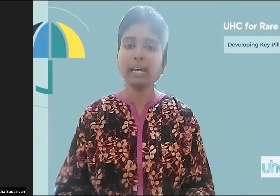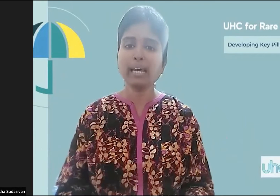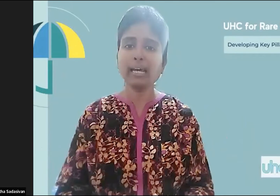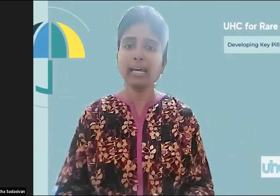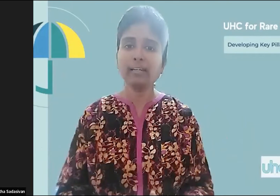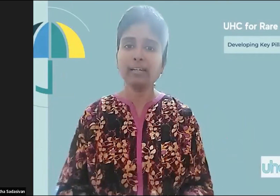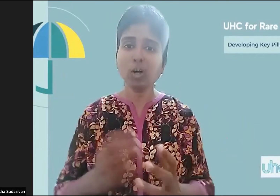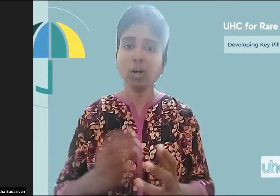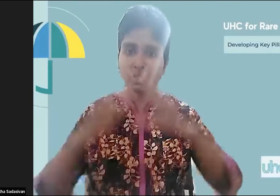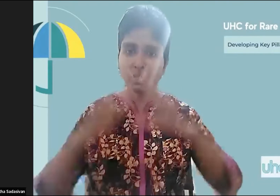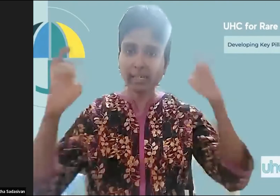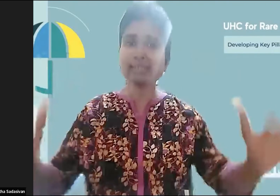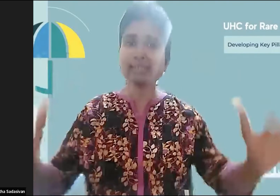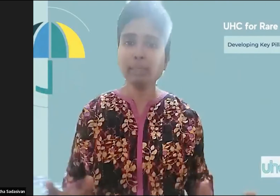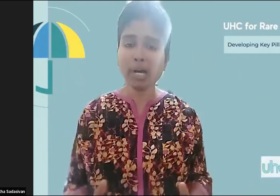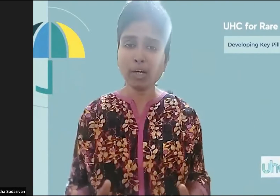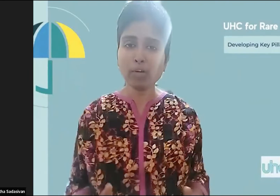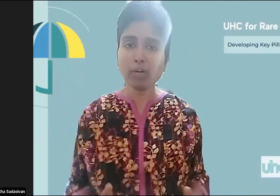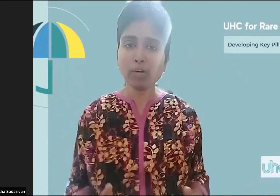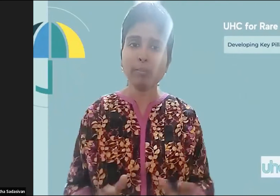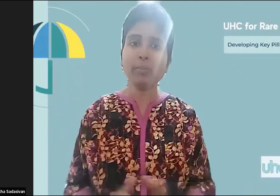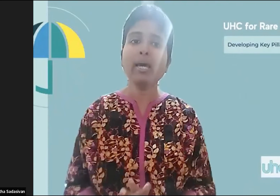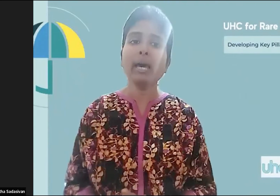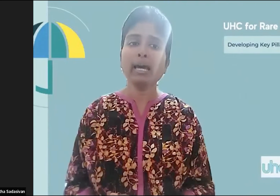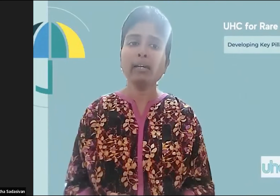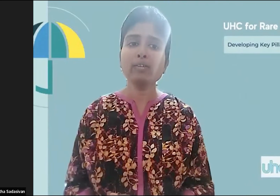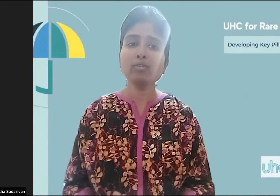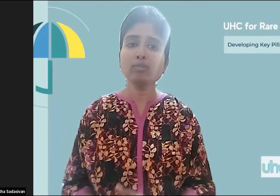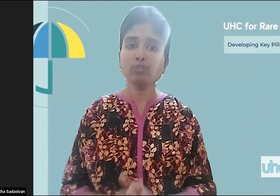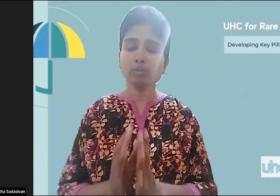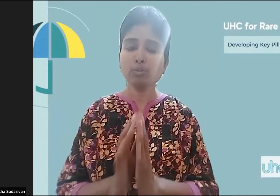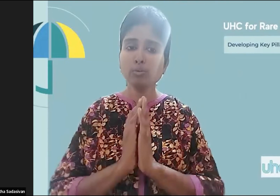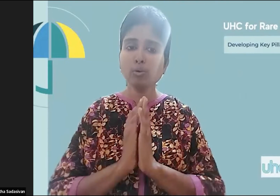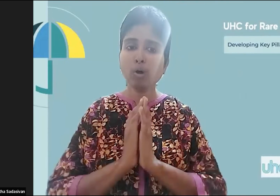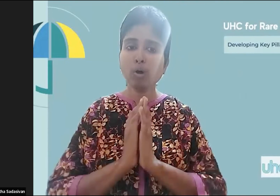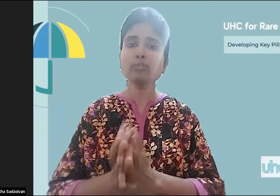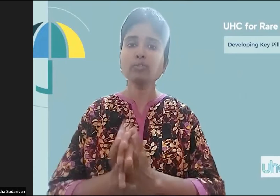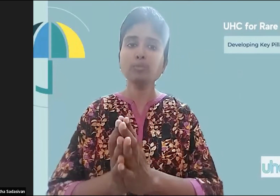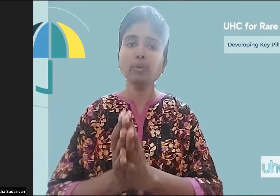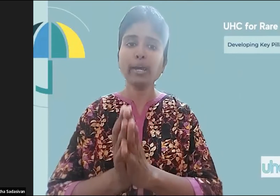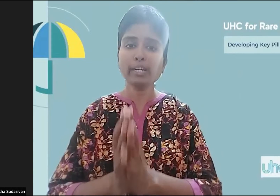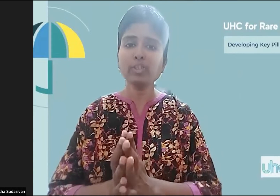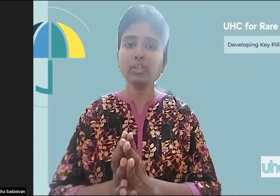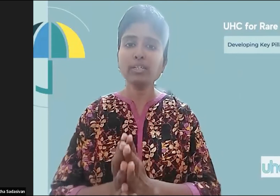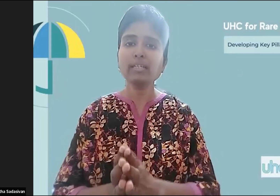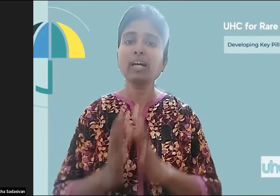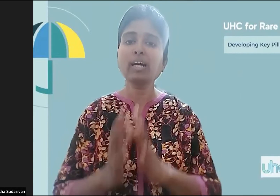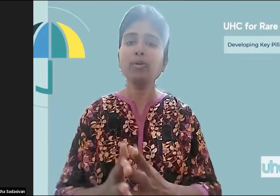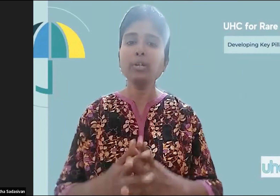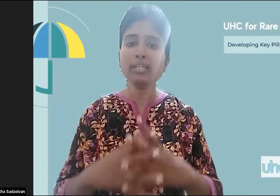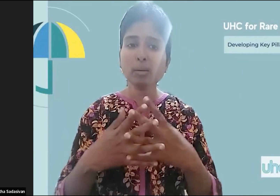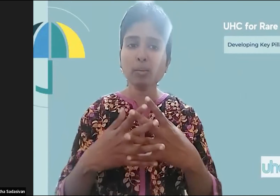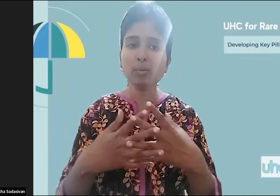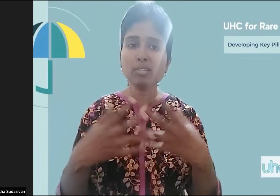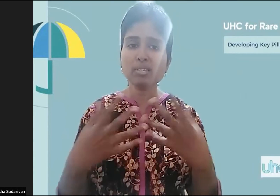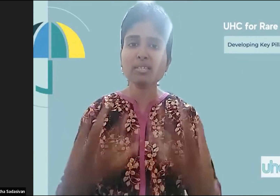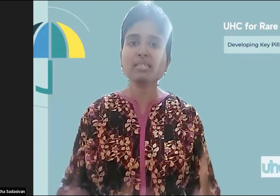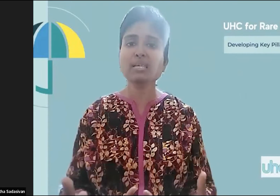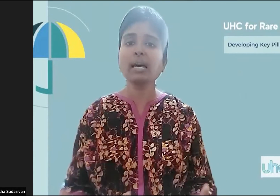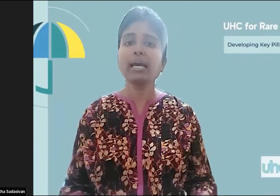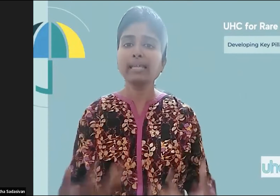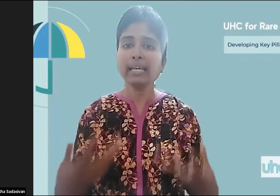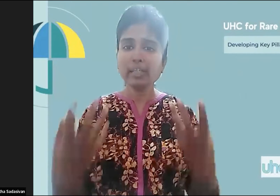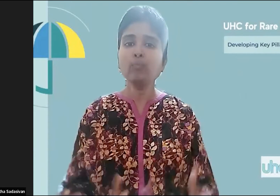aspect, and not really at the macro program. And so to ensure that community support